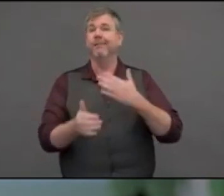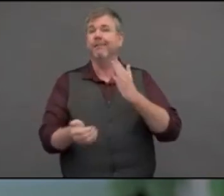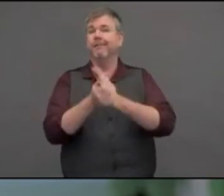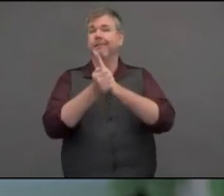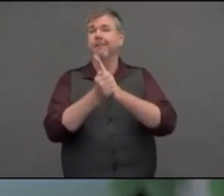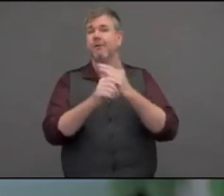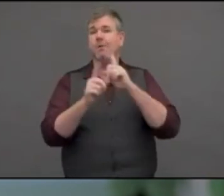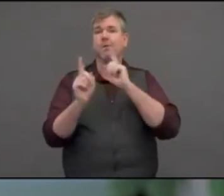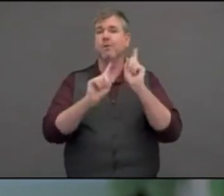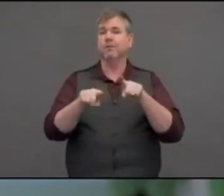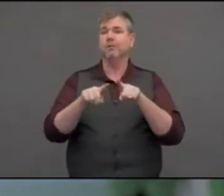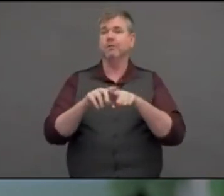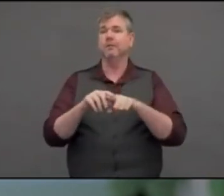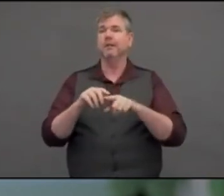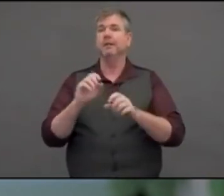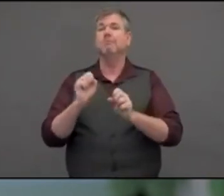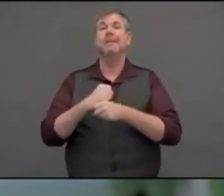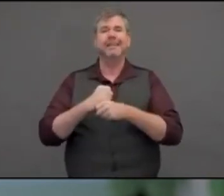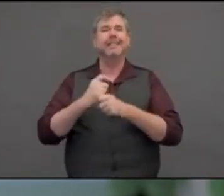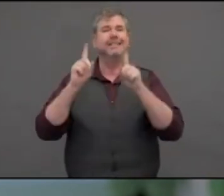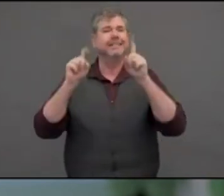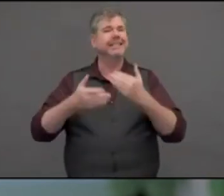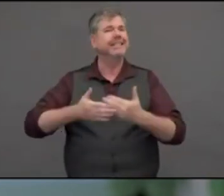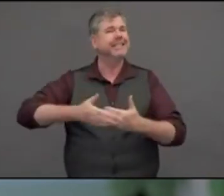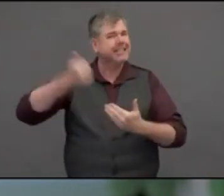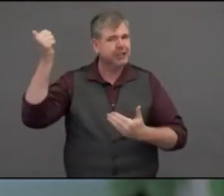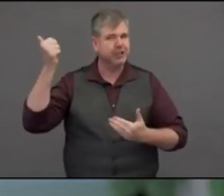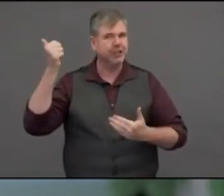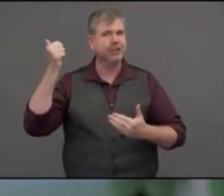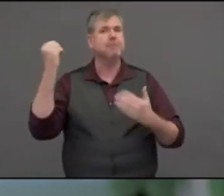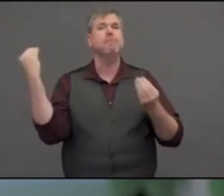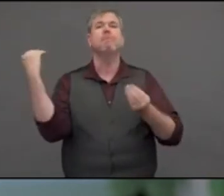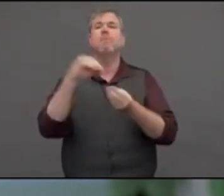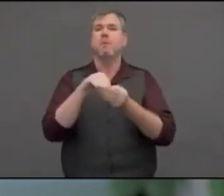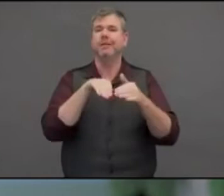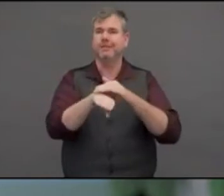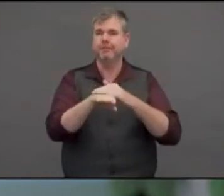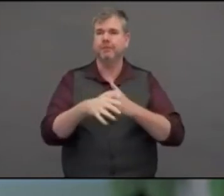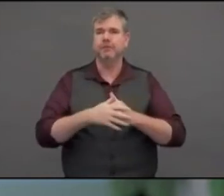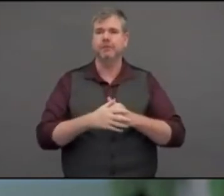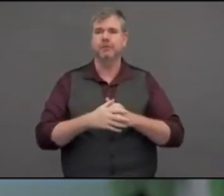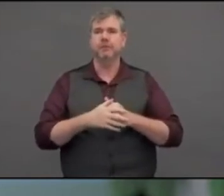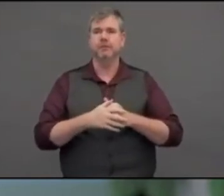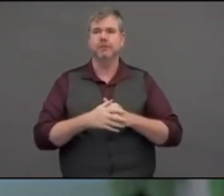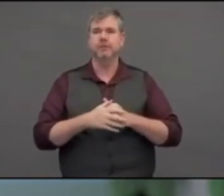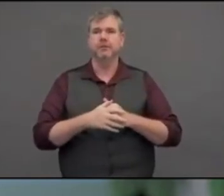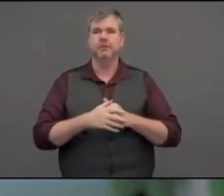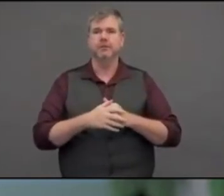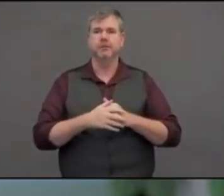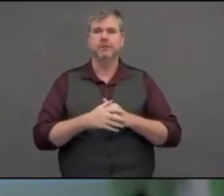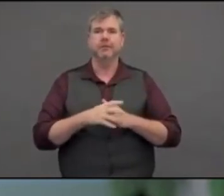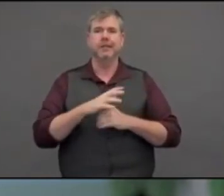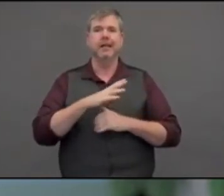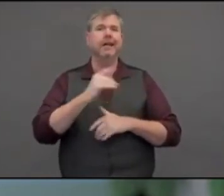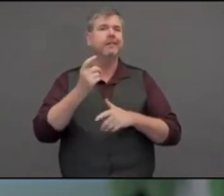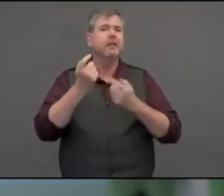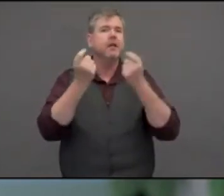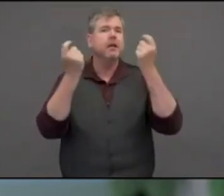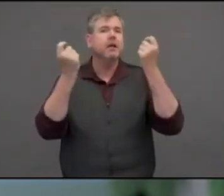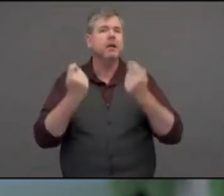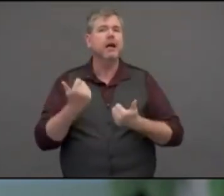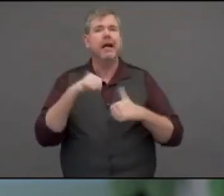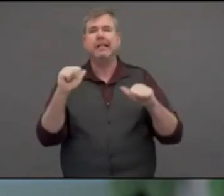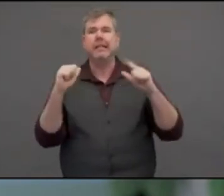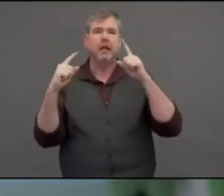accessible, that they remove impediments to that testing, like complicated phone trees or requiring appointments